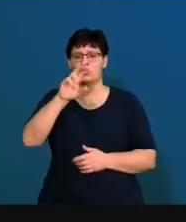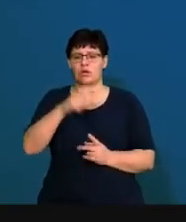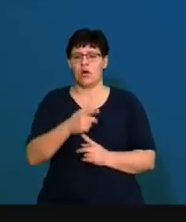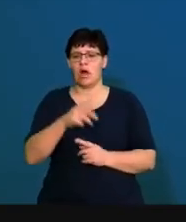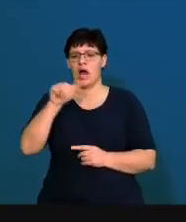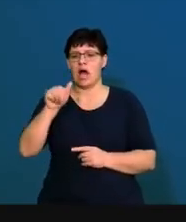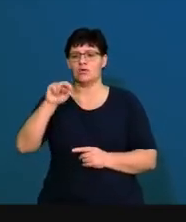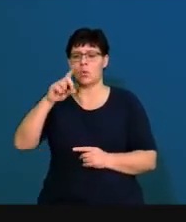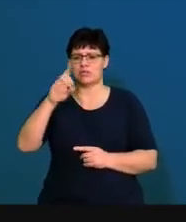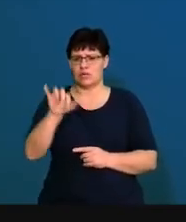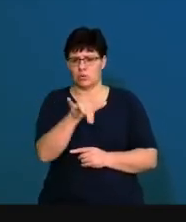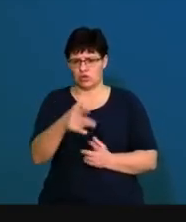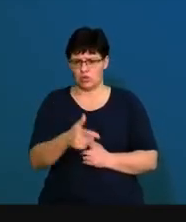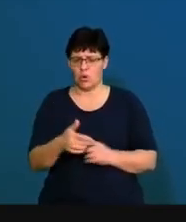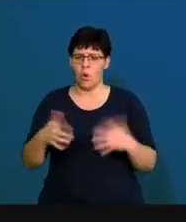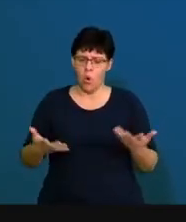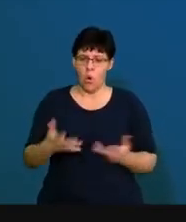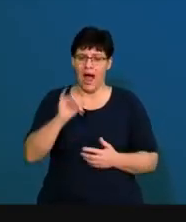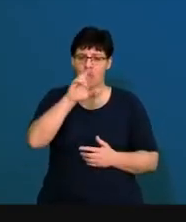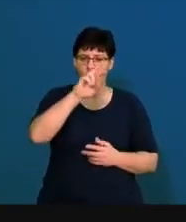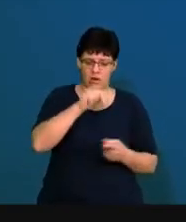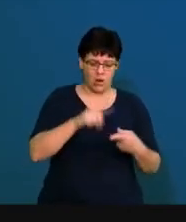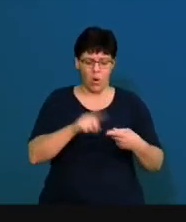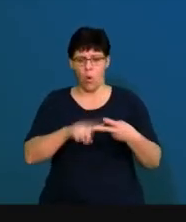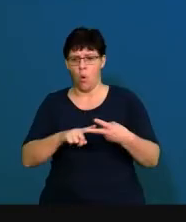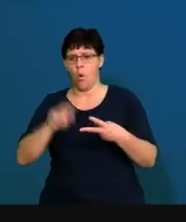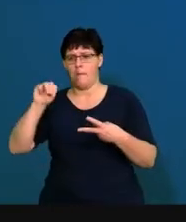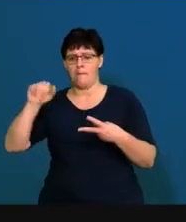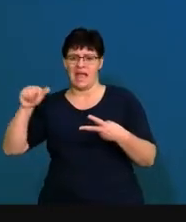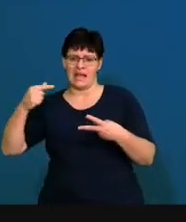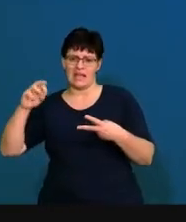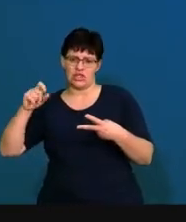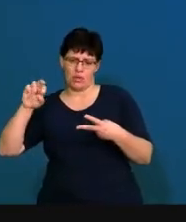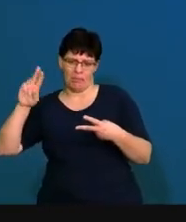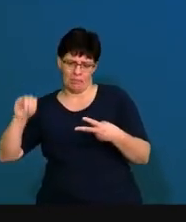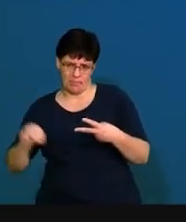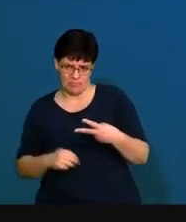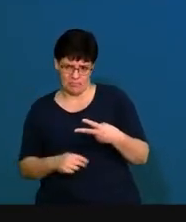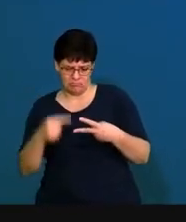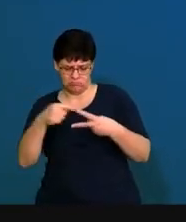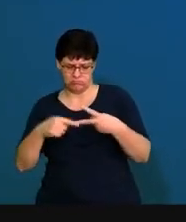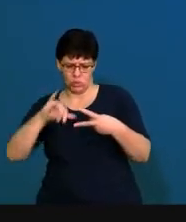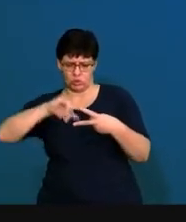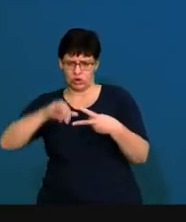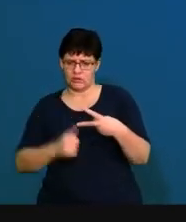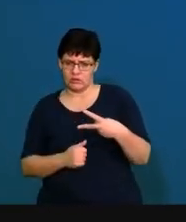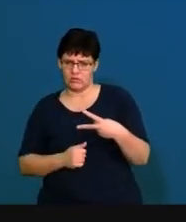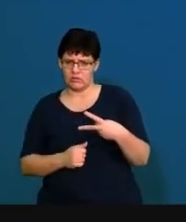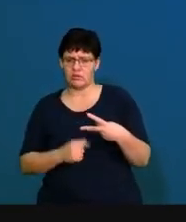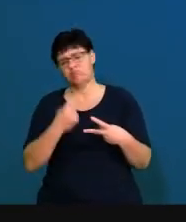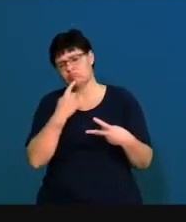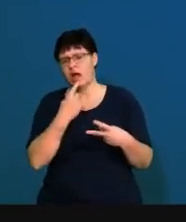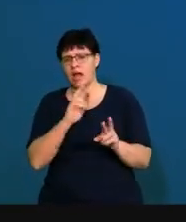okay, anode, is the anode iron or magnesium, right? Guys, in this case, you may